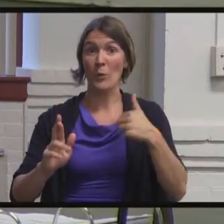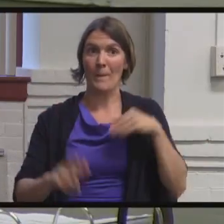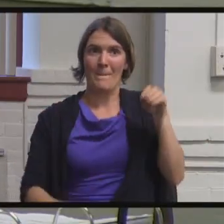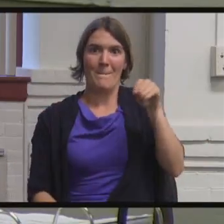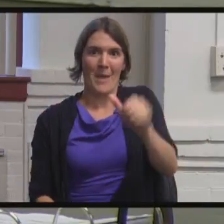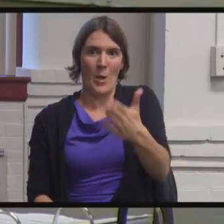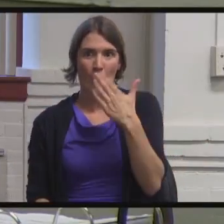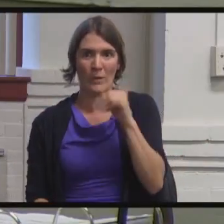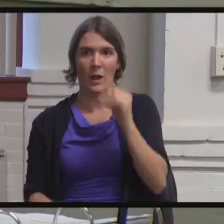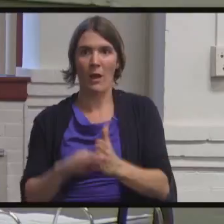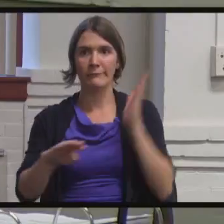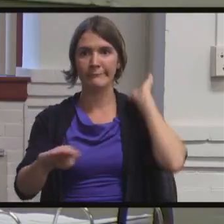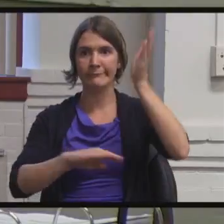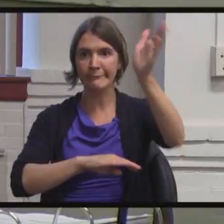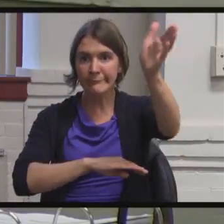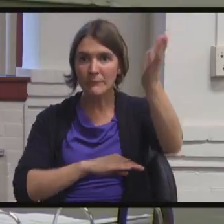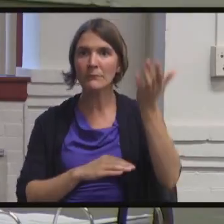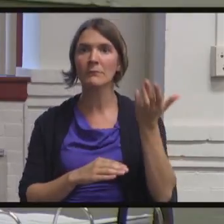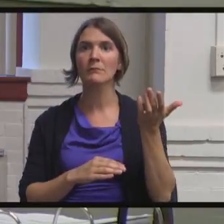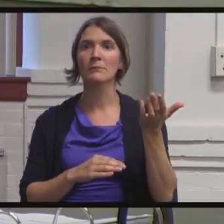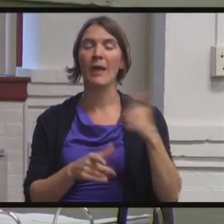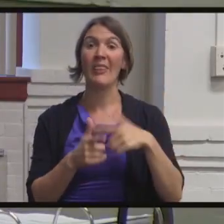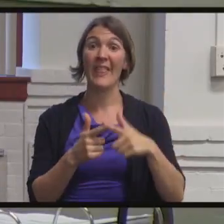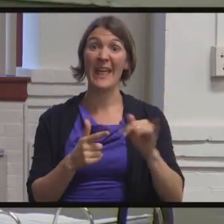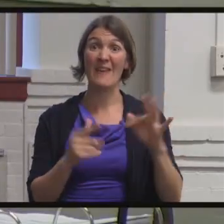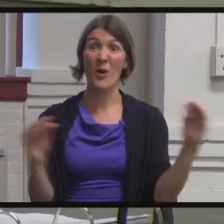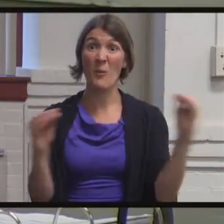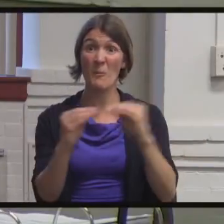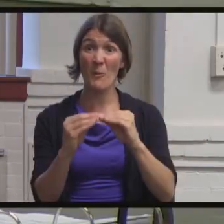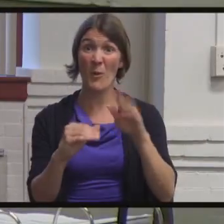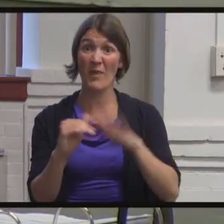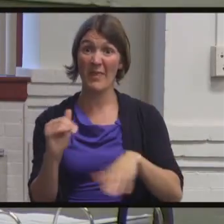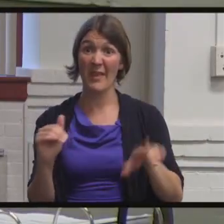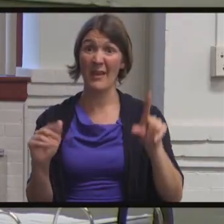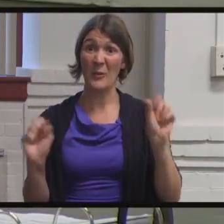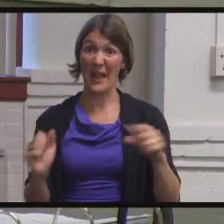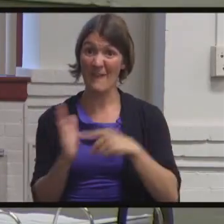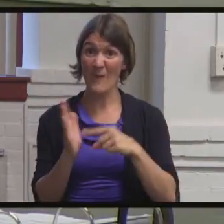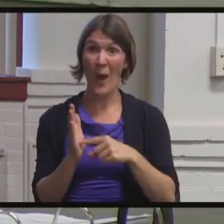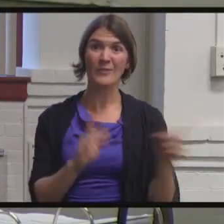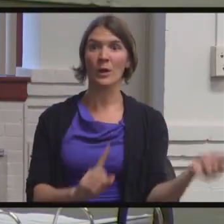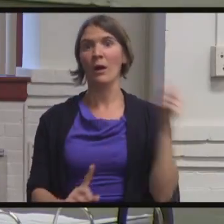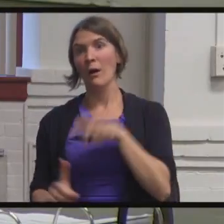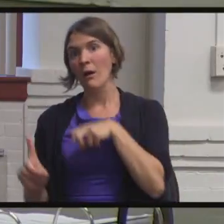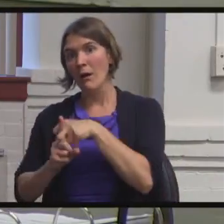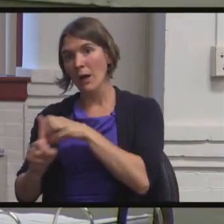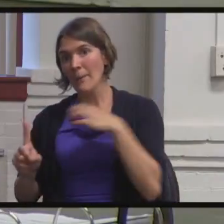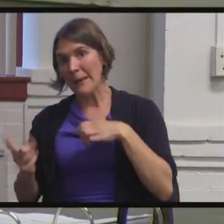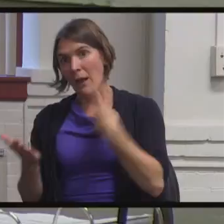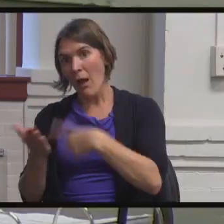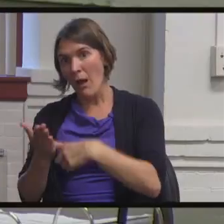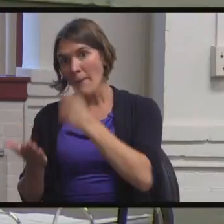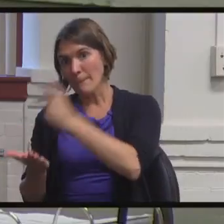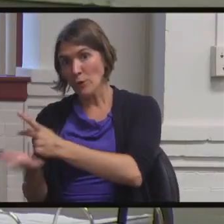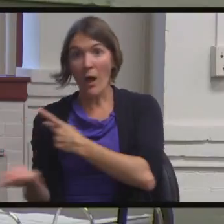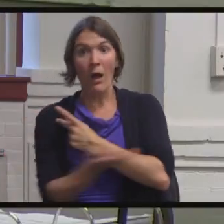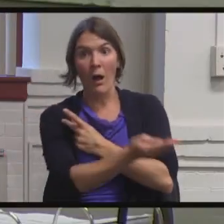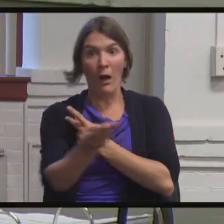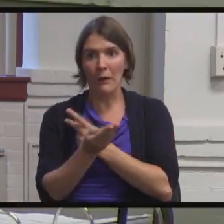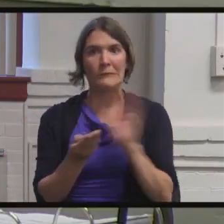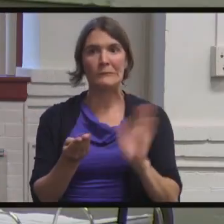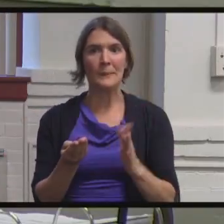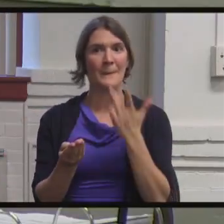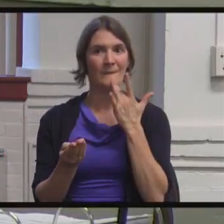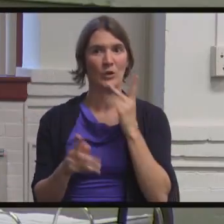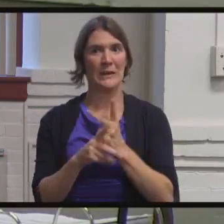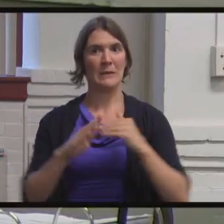costs rather than requiring underwriting by the town members of the waste district. And there's